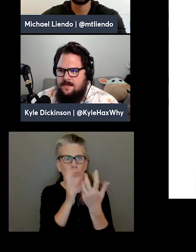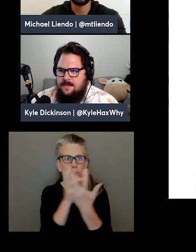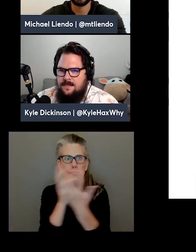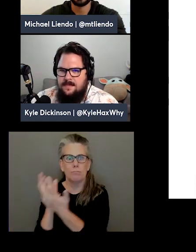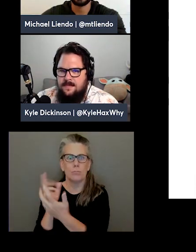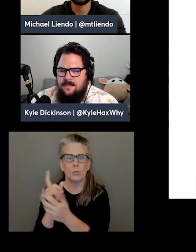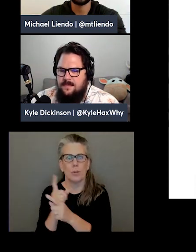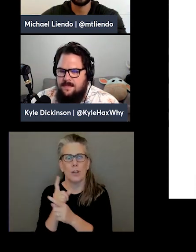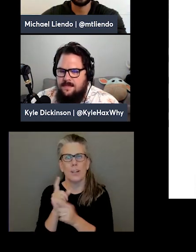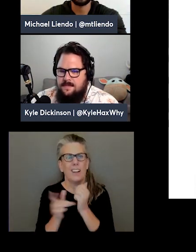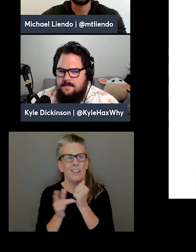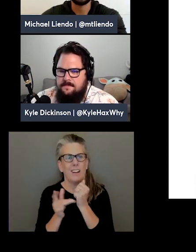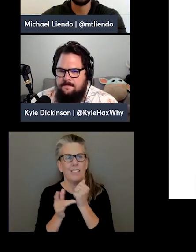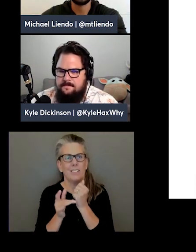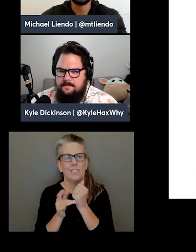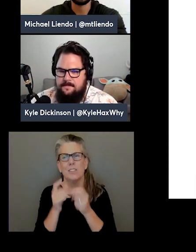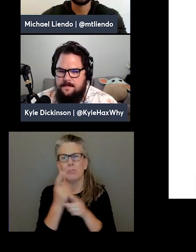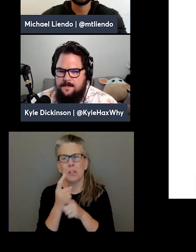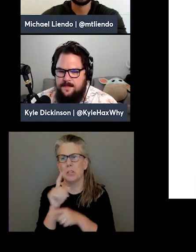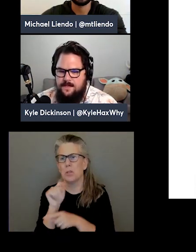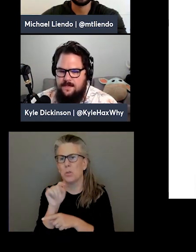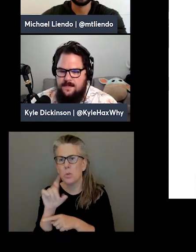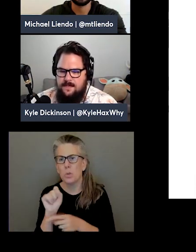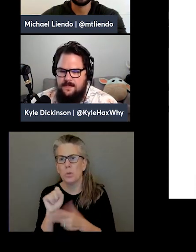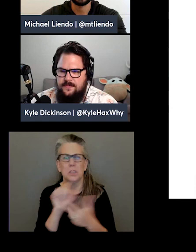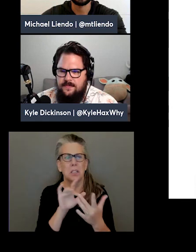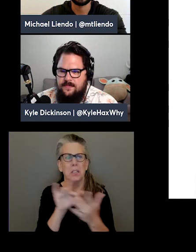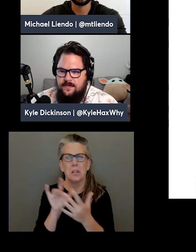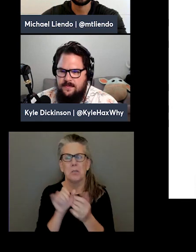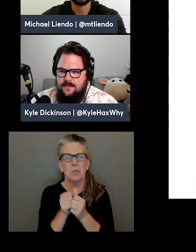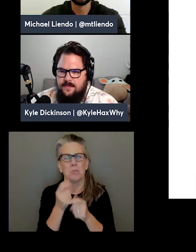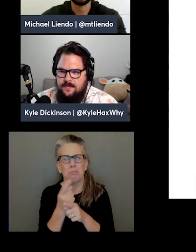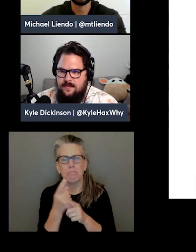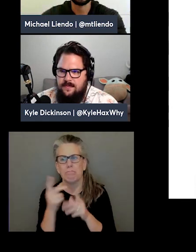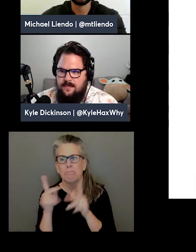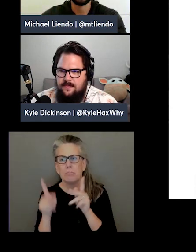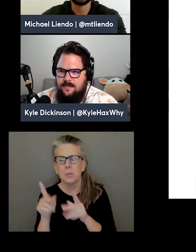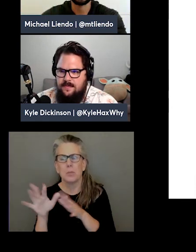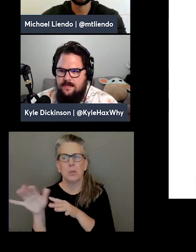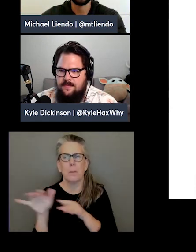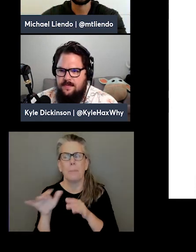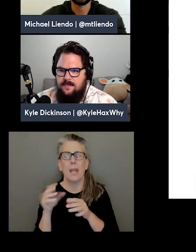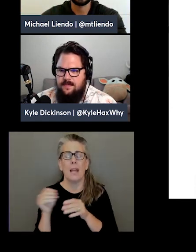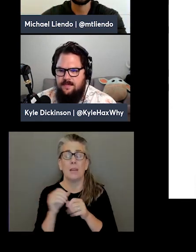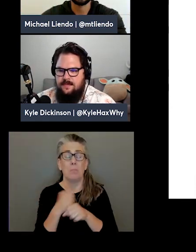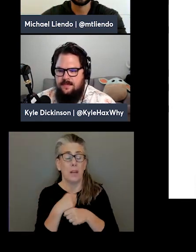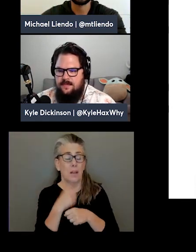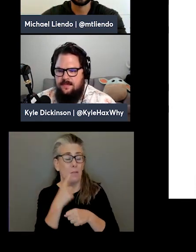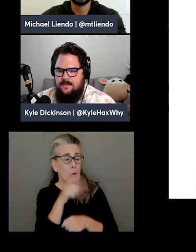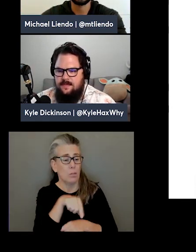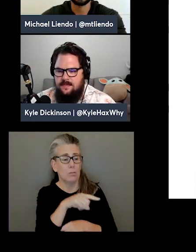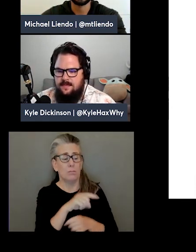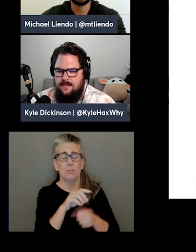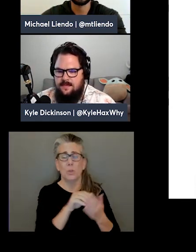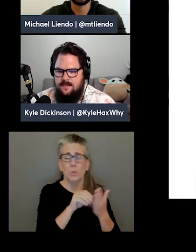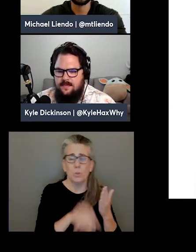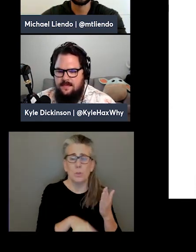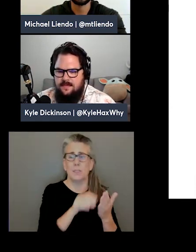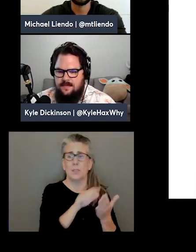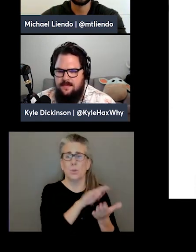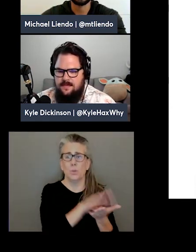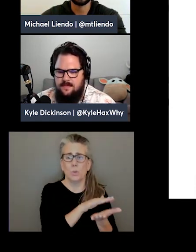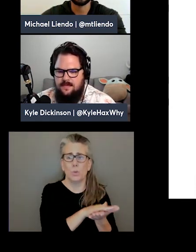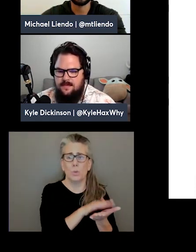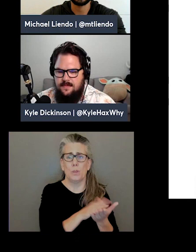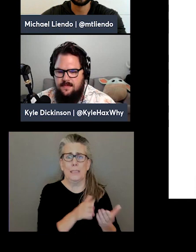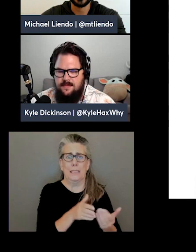then now you're connecting people and essentially making school or studying in general so much easier. Really amazing, really